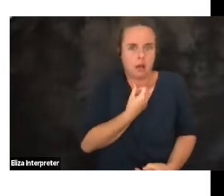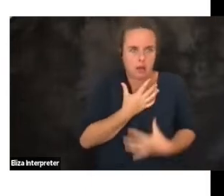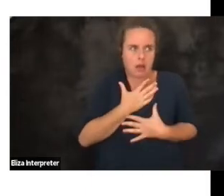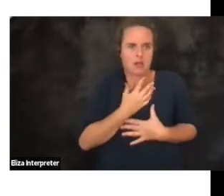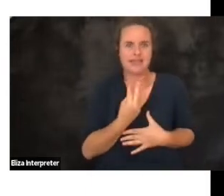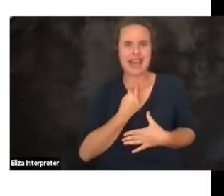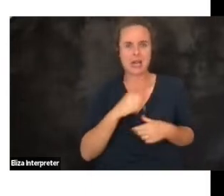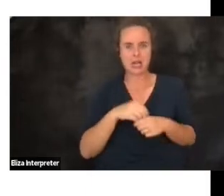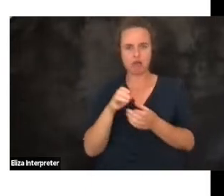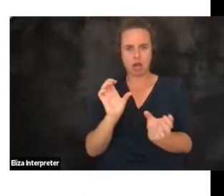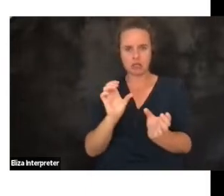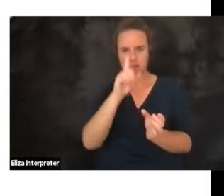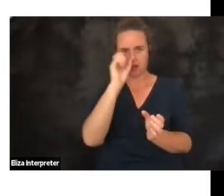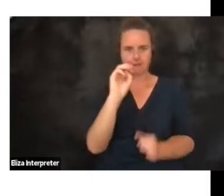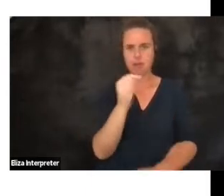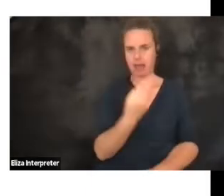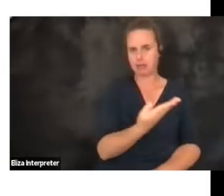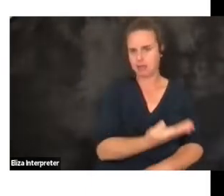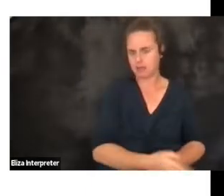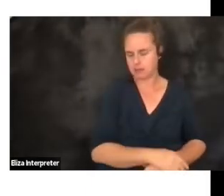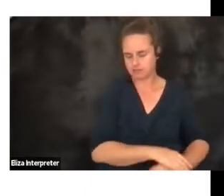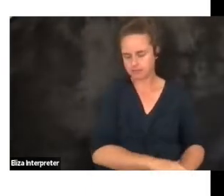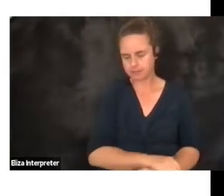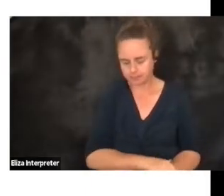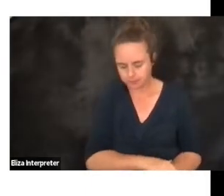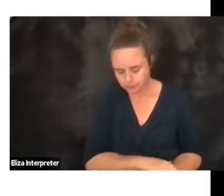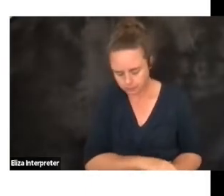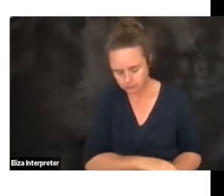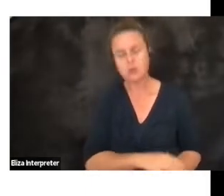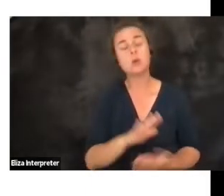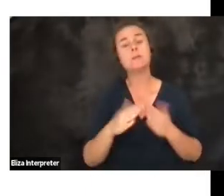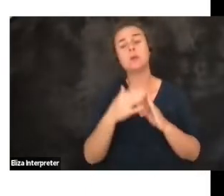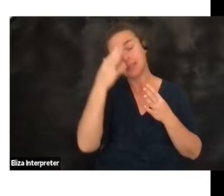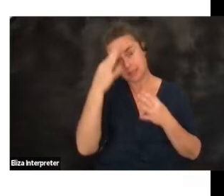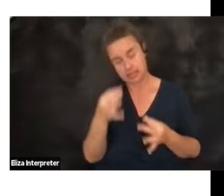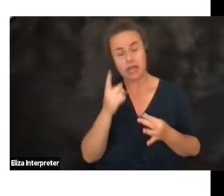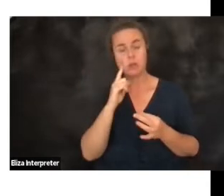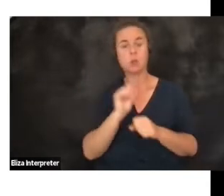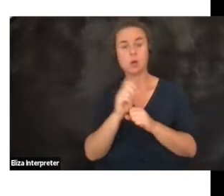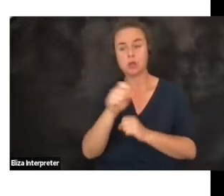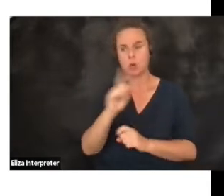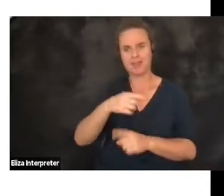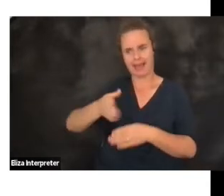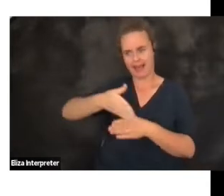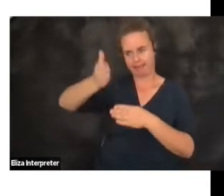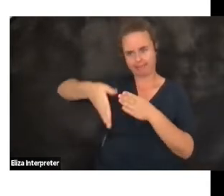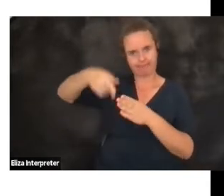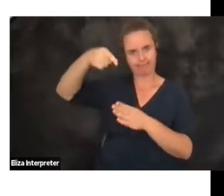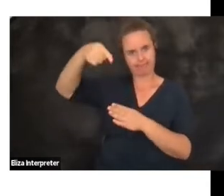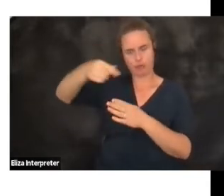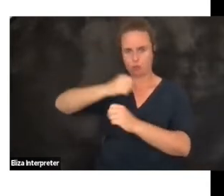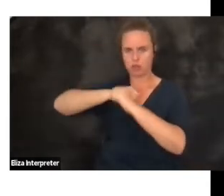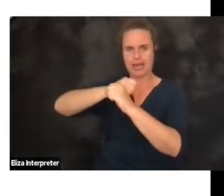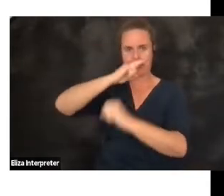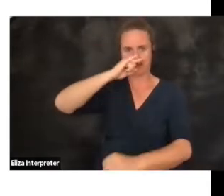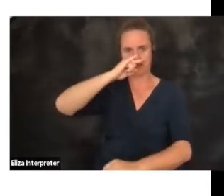so they began to work towards the results of protecting kids. So in their first